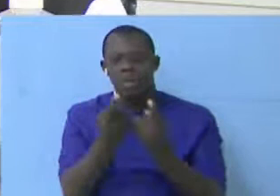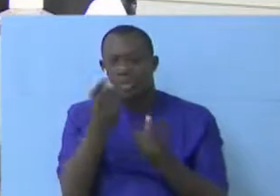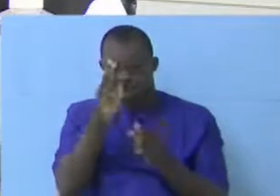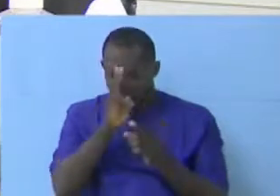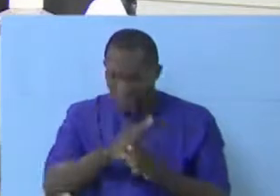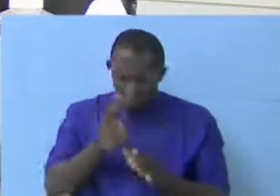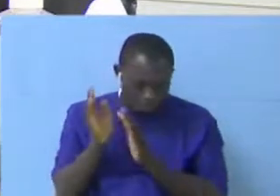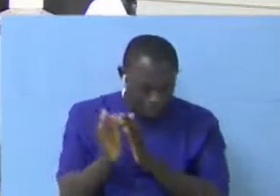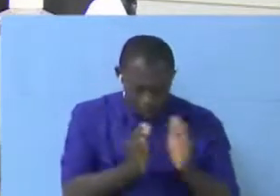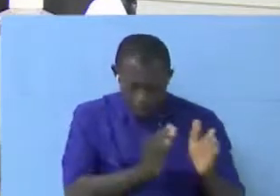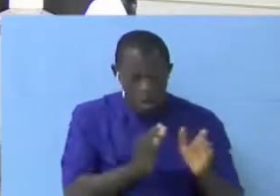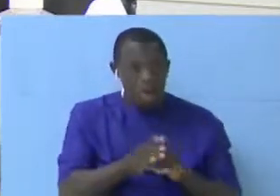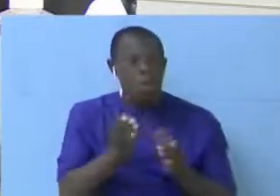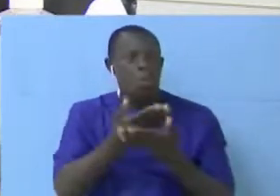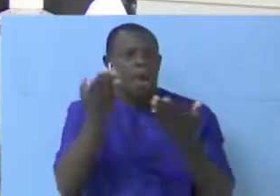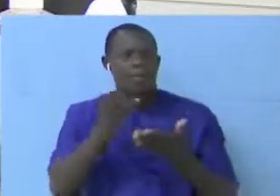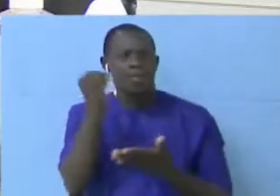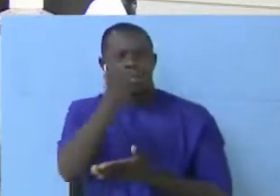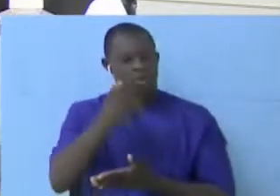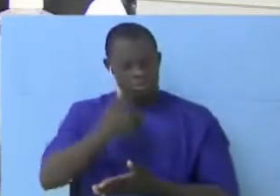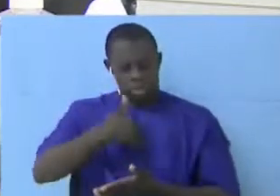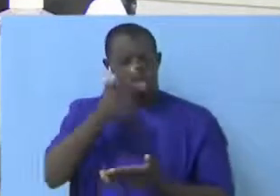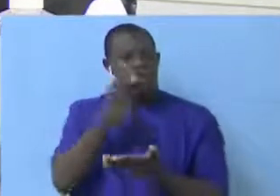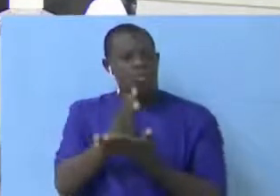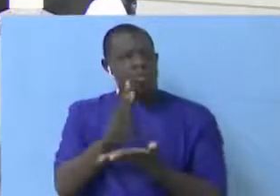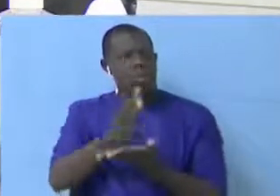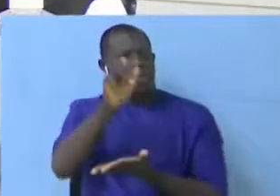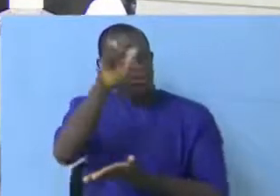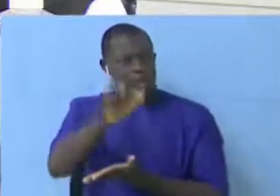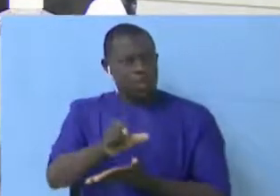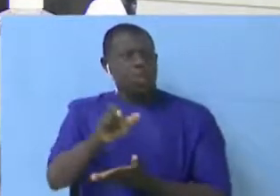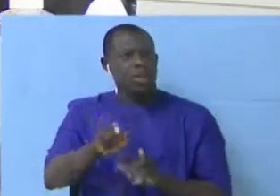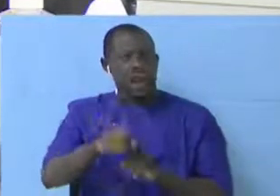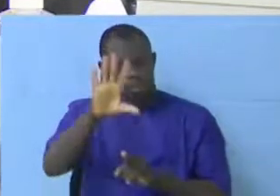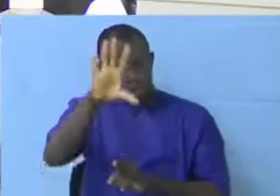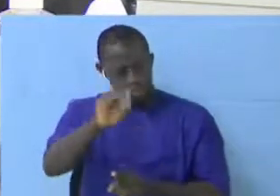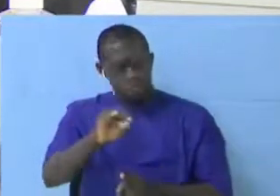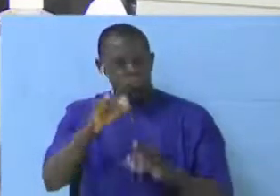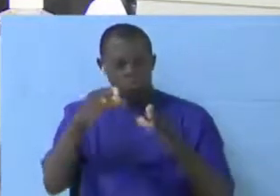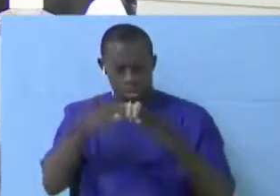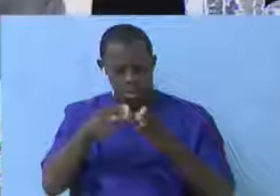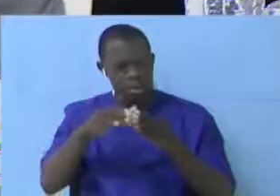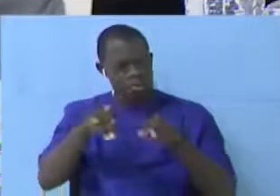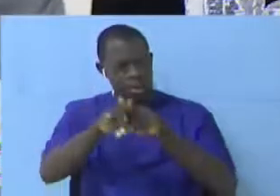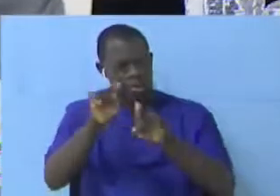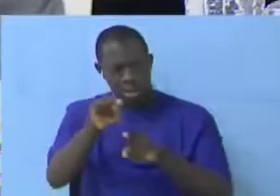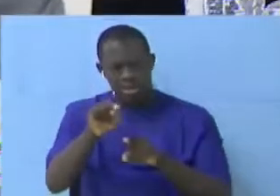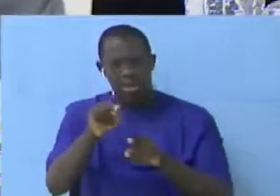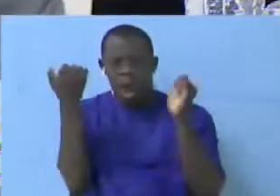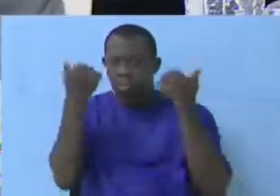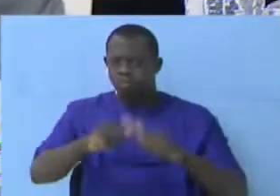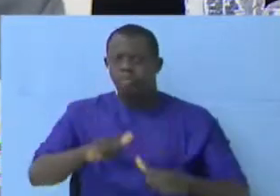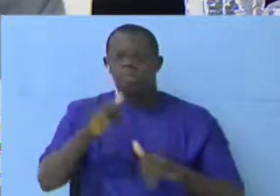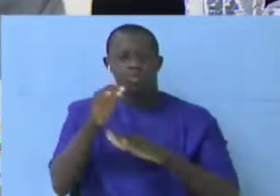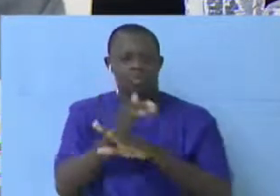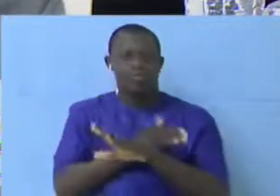dorong barinte wo keta kulete mi aketa nyala. And I dealt with this matter without